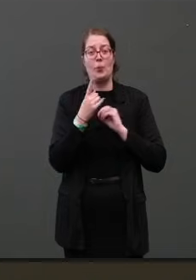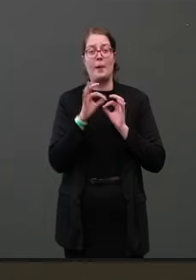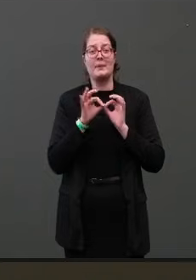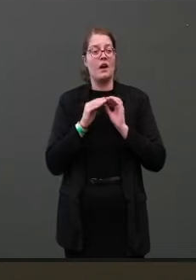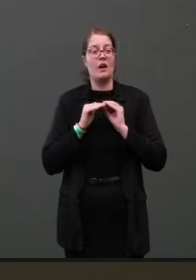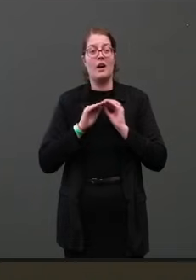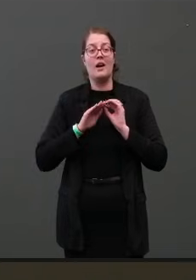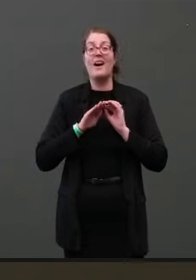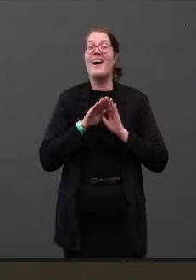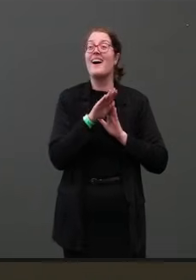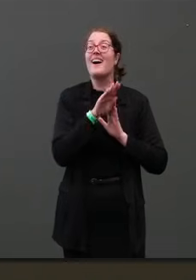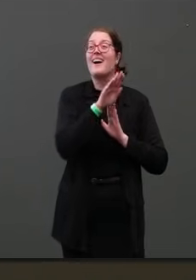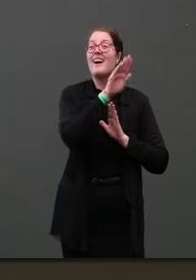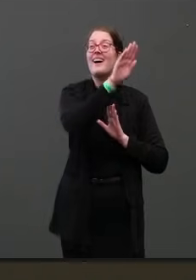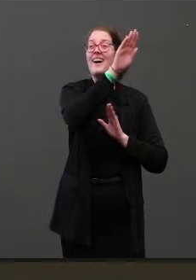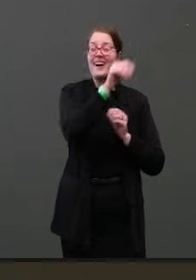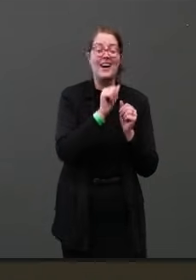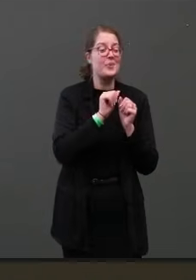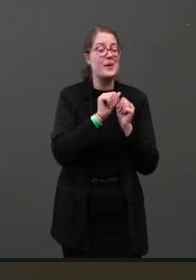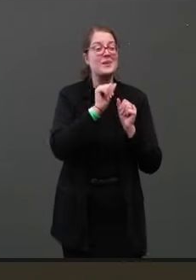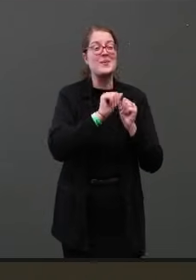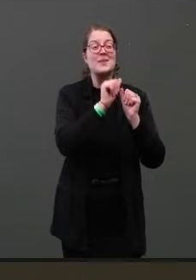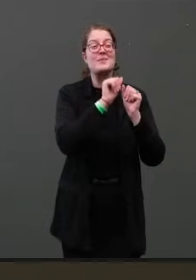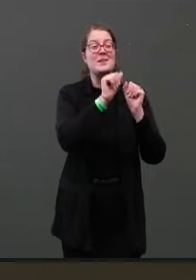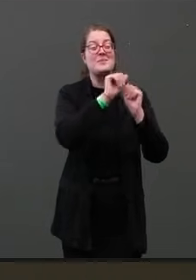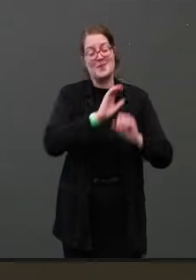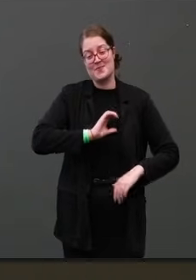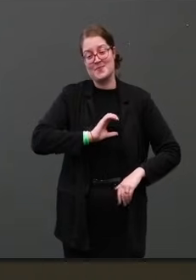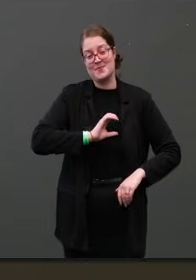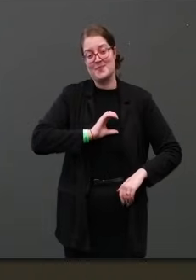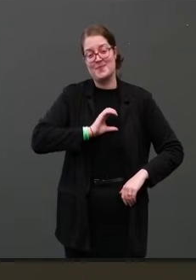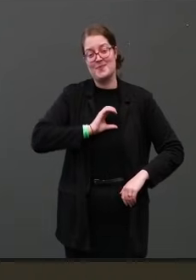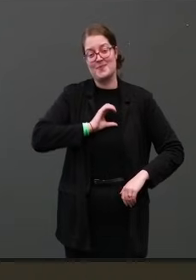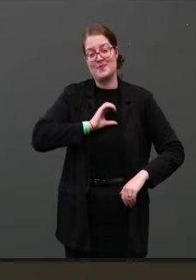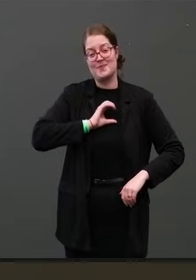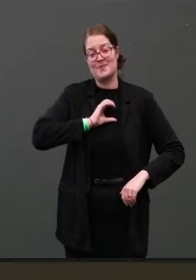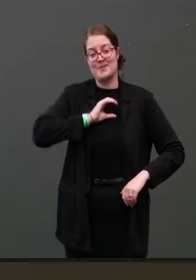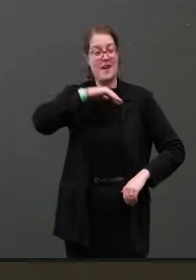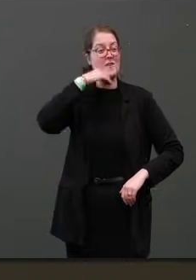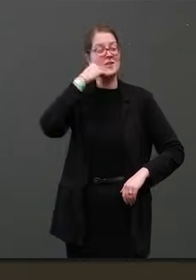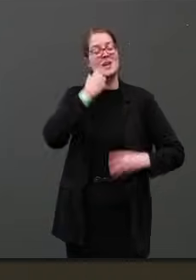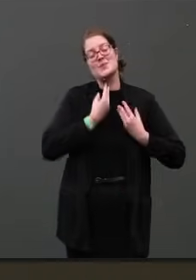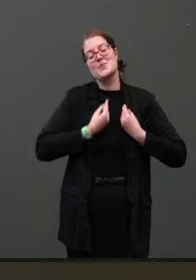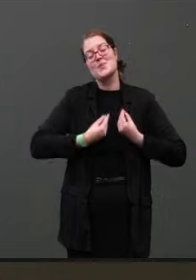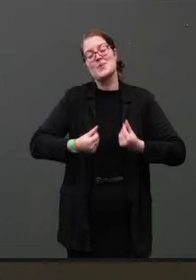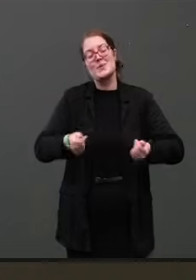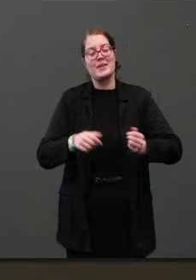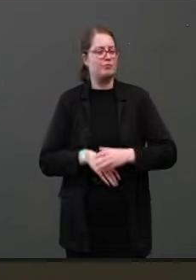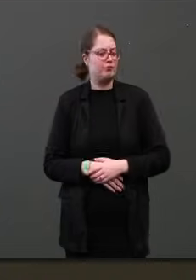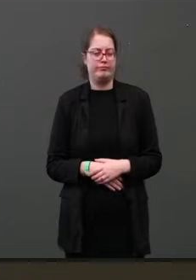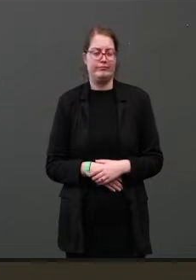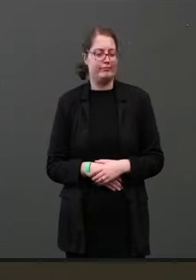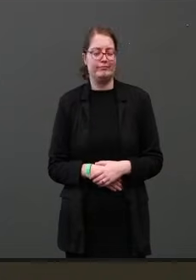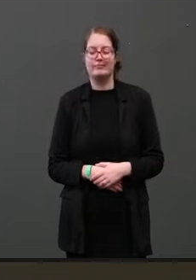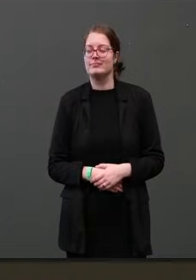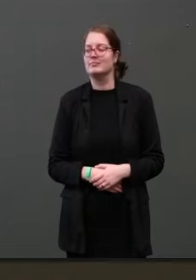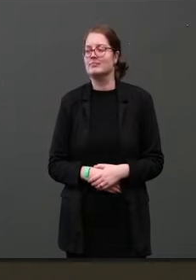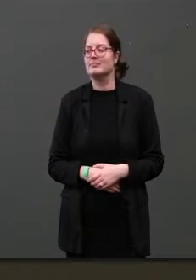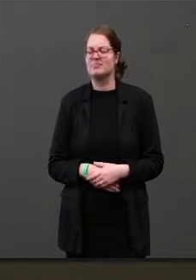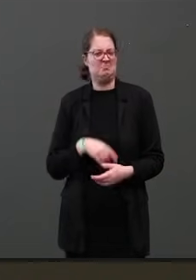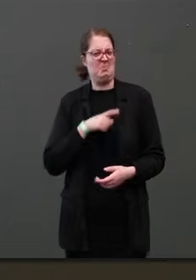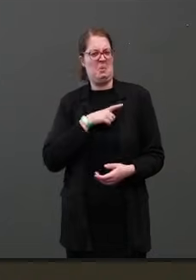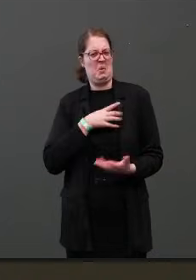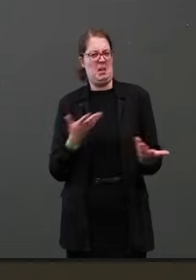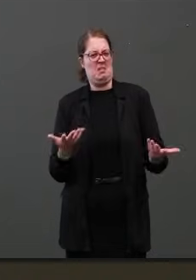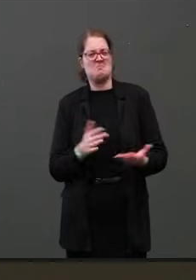fail, and our confidence doesn't get 1% stronger every day without fail. Why is that? Well, a lot of it has to